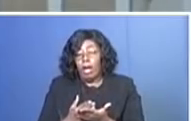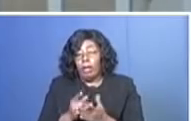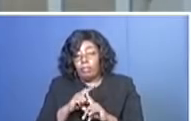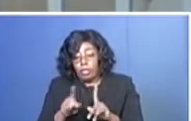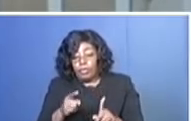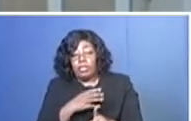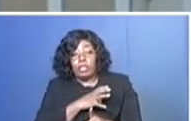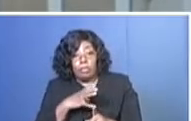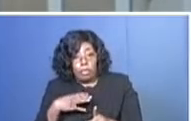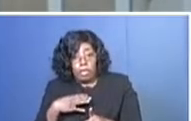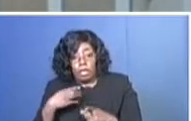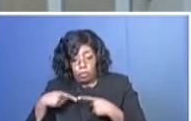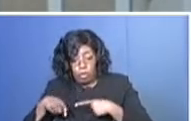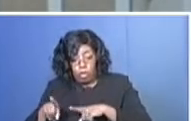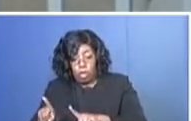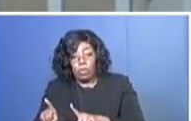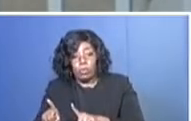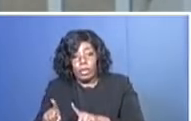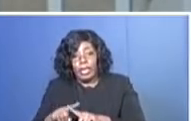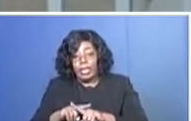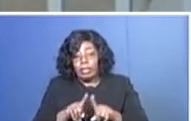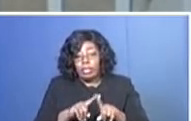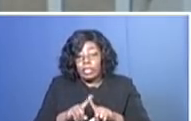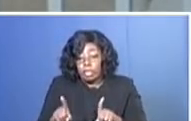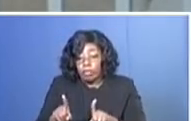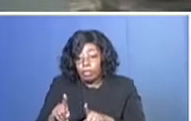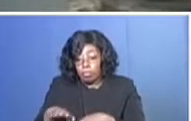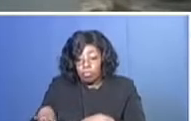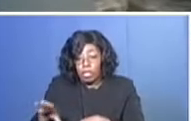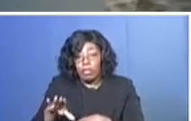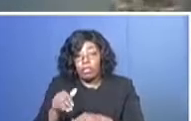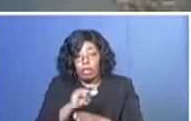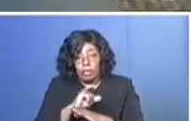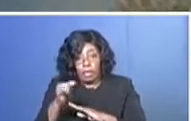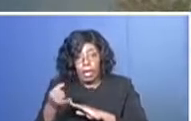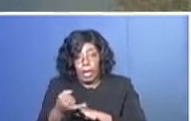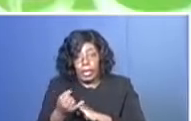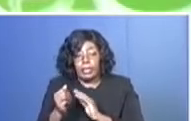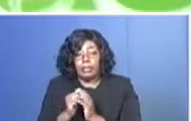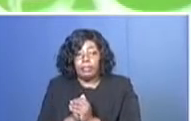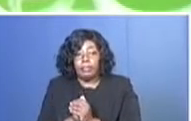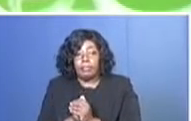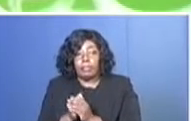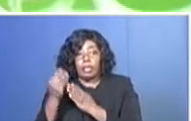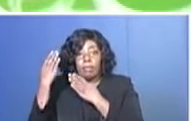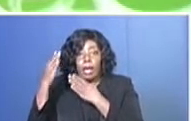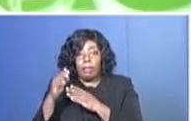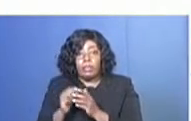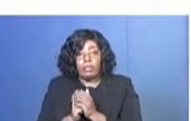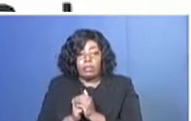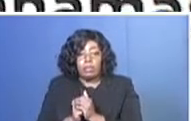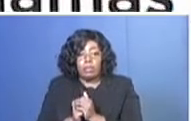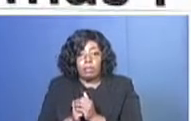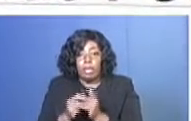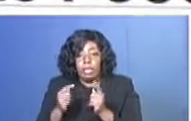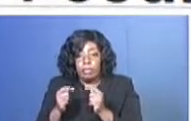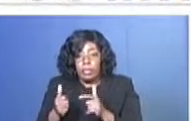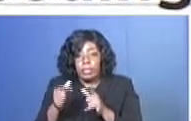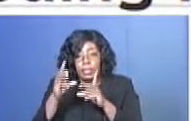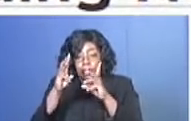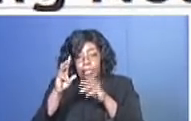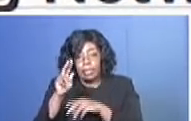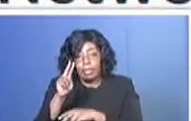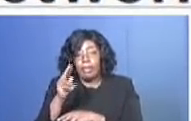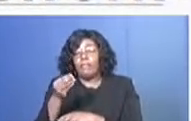committees as we go in various sectors of our island. The Bahamas Feeding Network today received